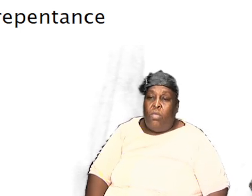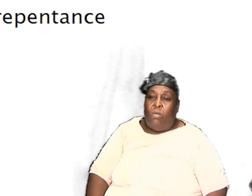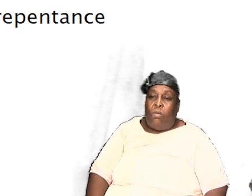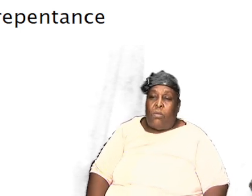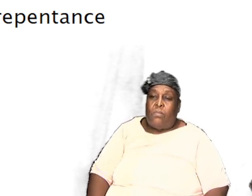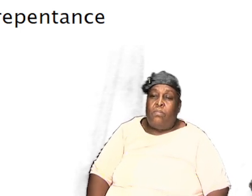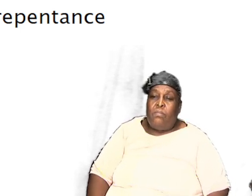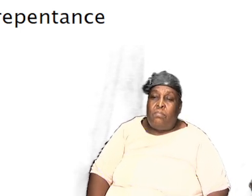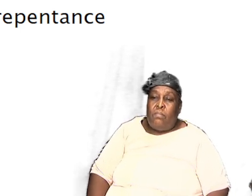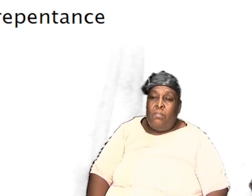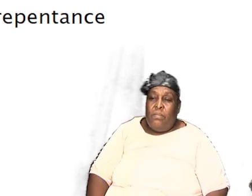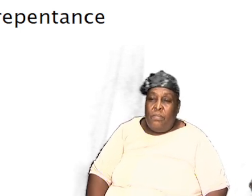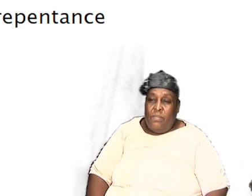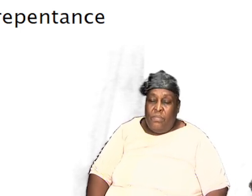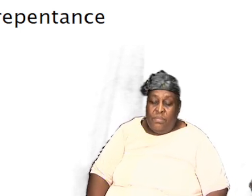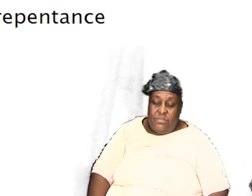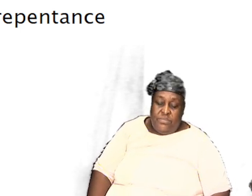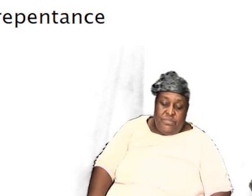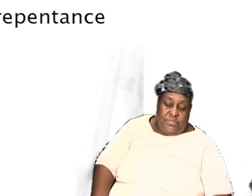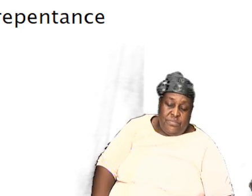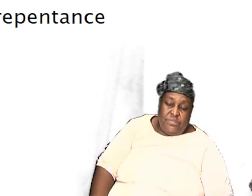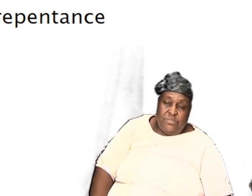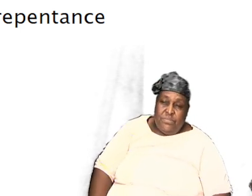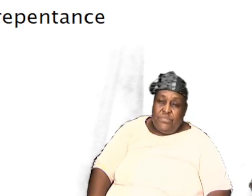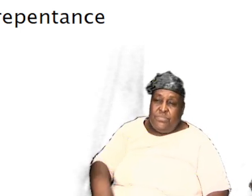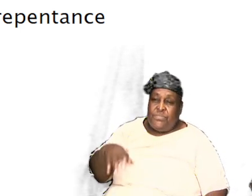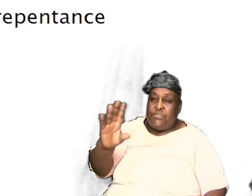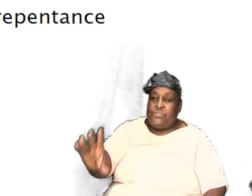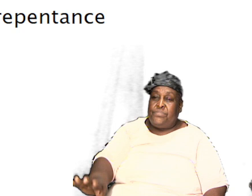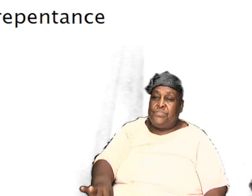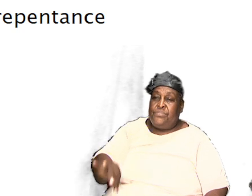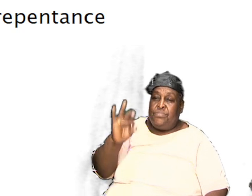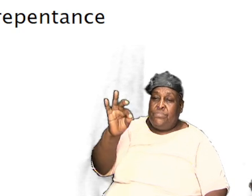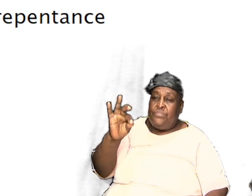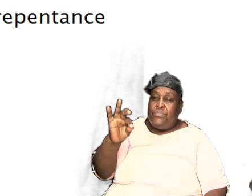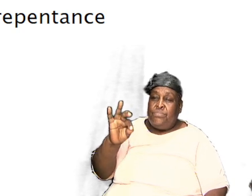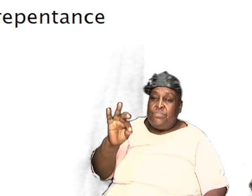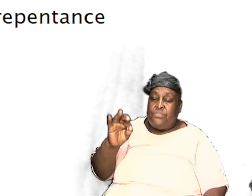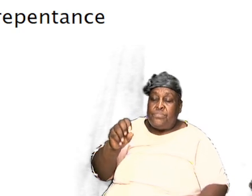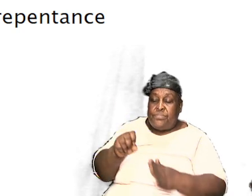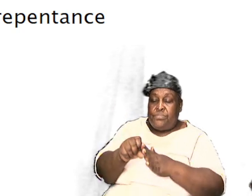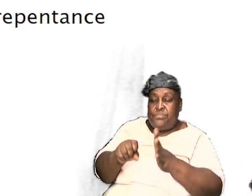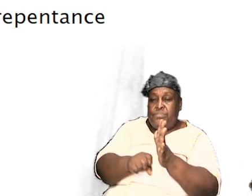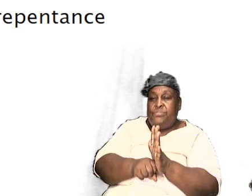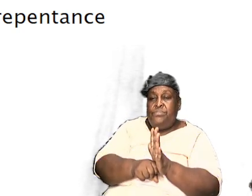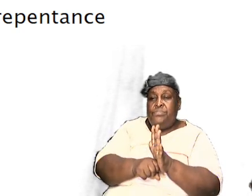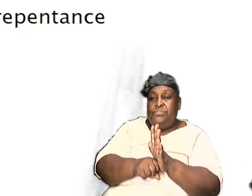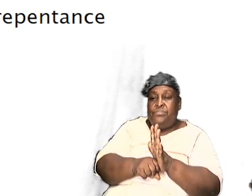verse 1 through to verse 10, and we're going to find the scripture and we're going to read it.